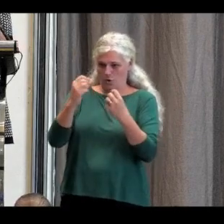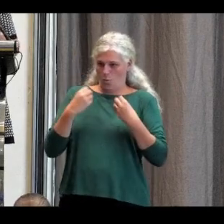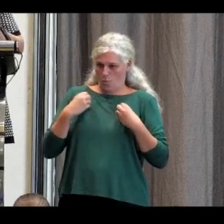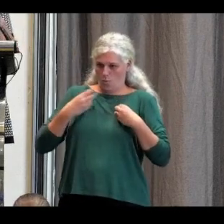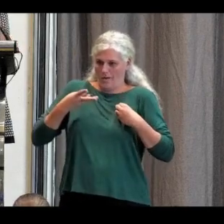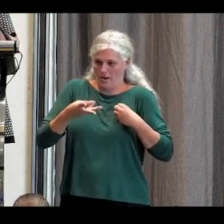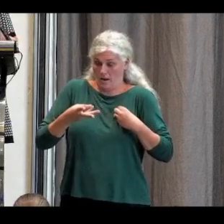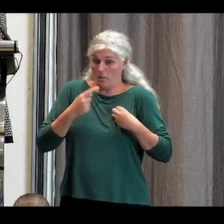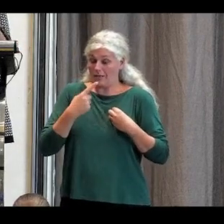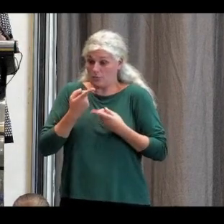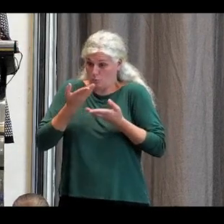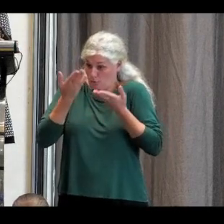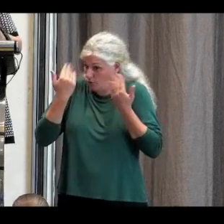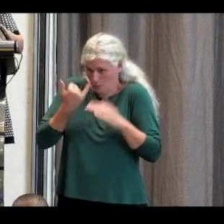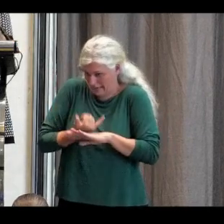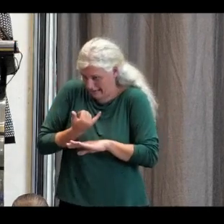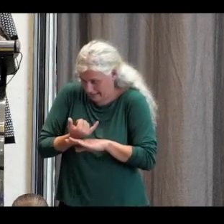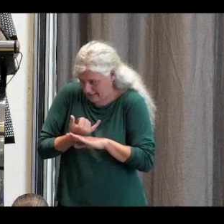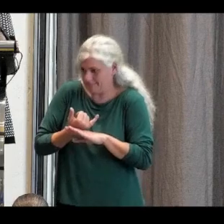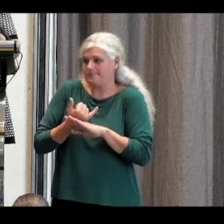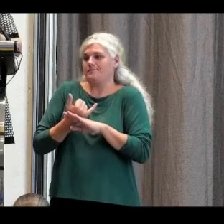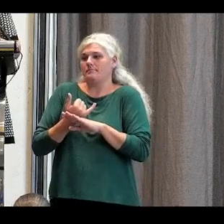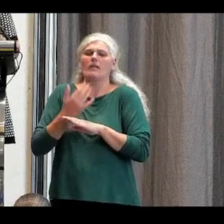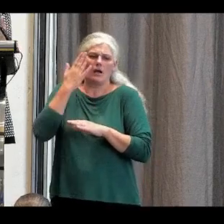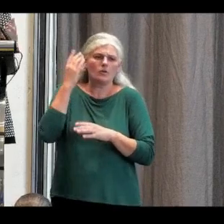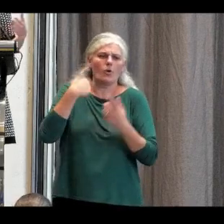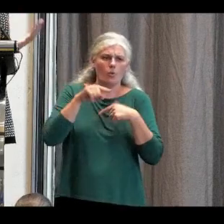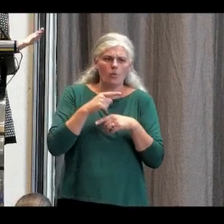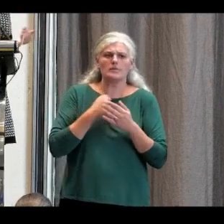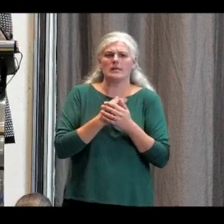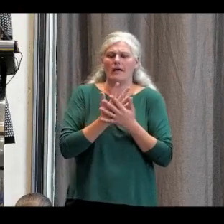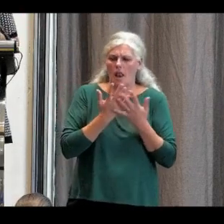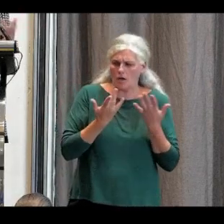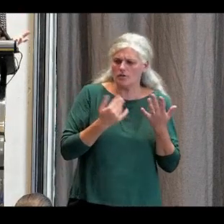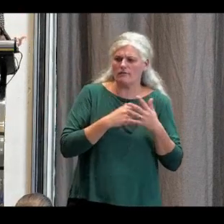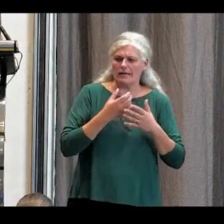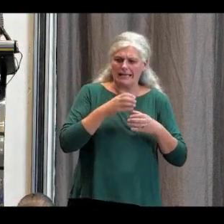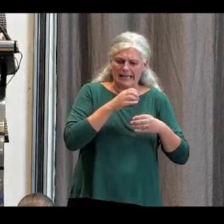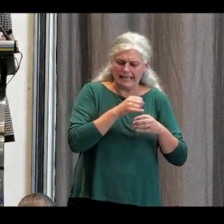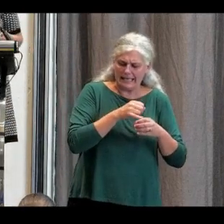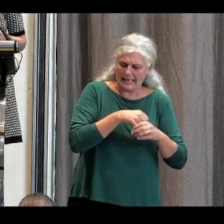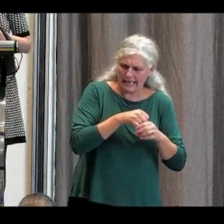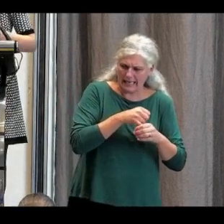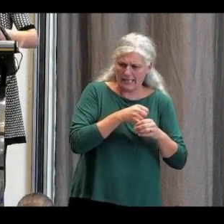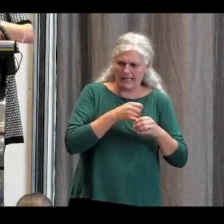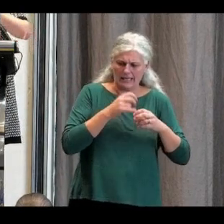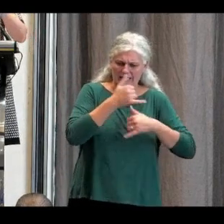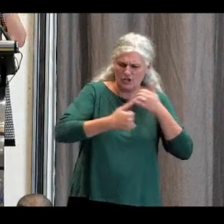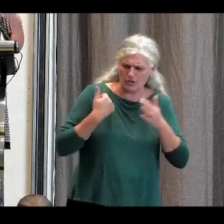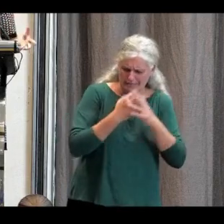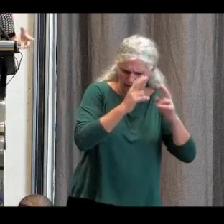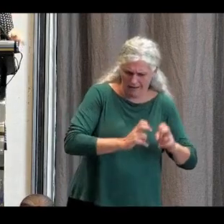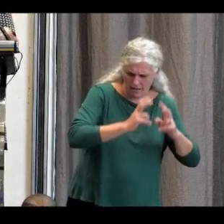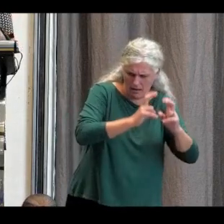what we don't know yet, and in spite of this being very well characterized in the clinical side over the years